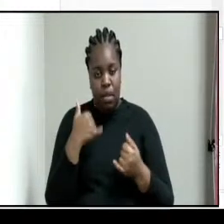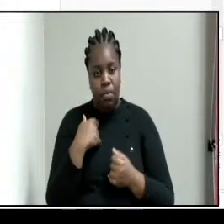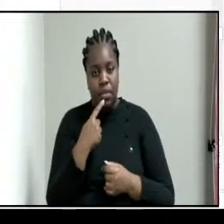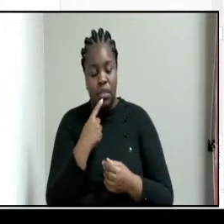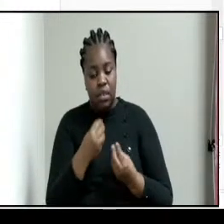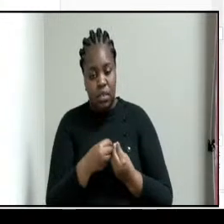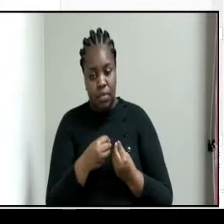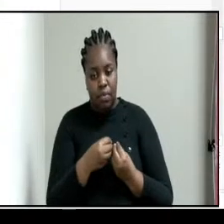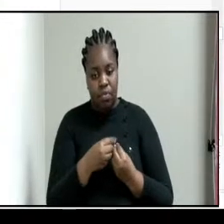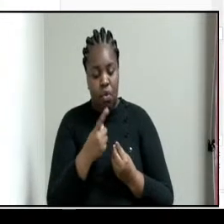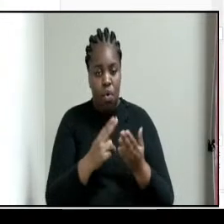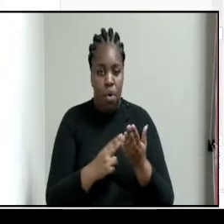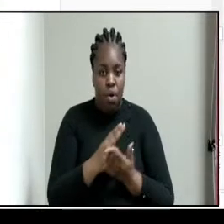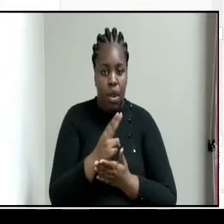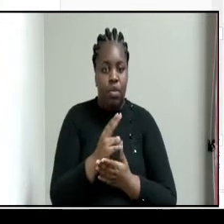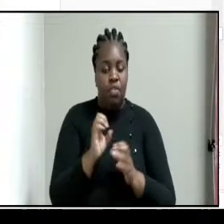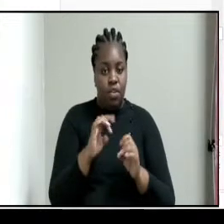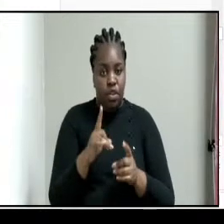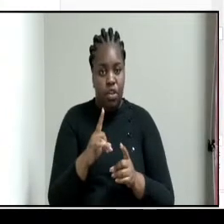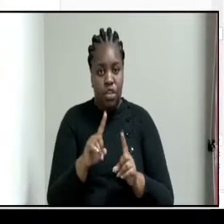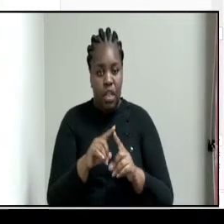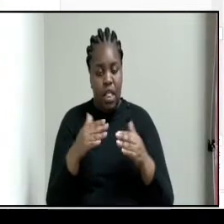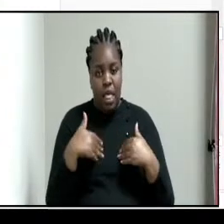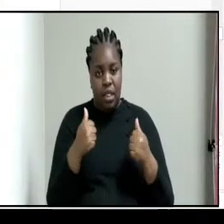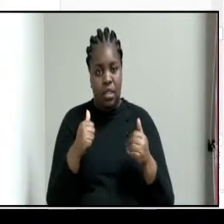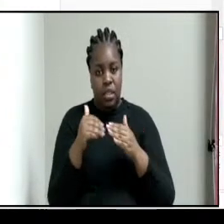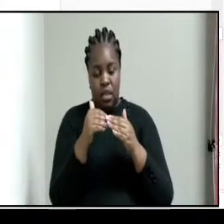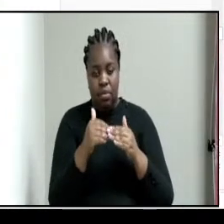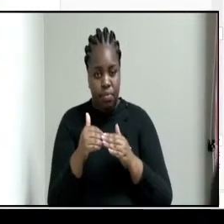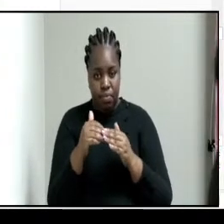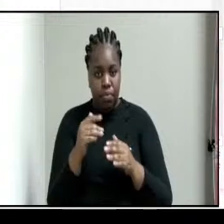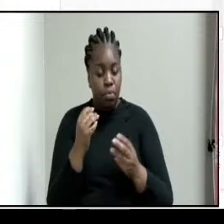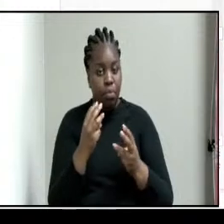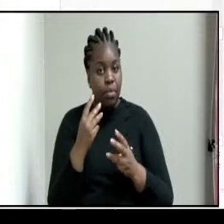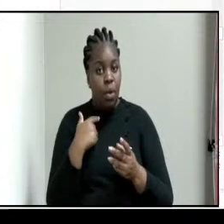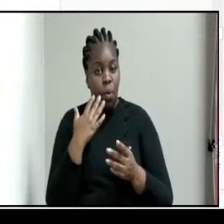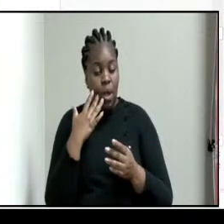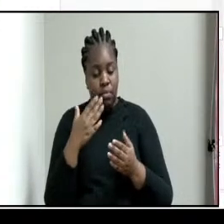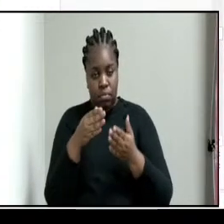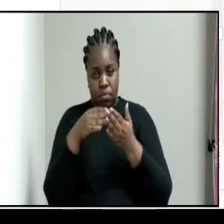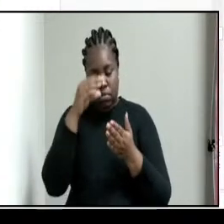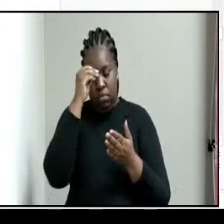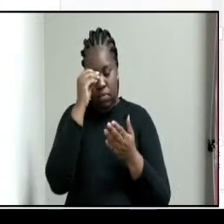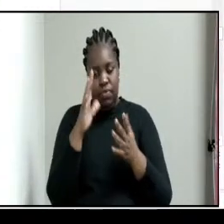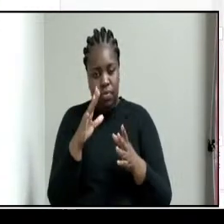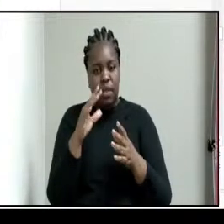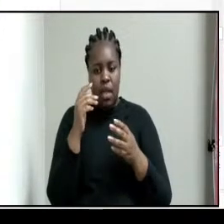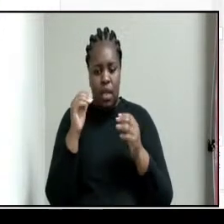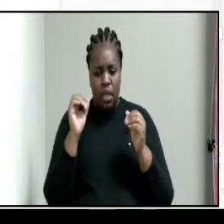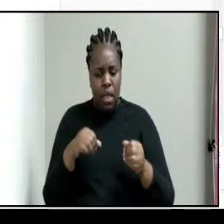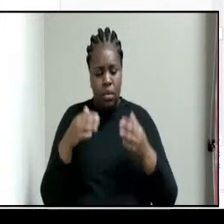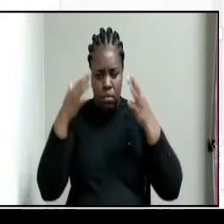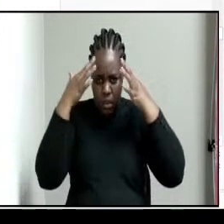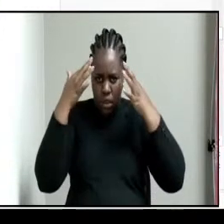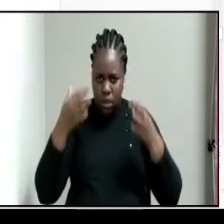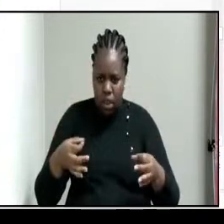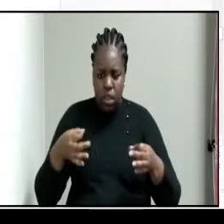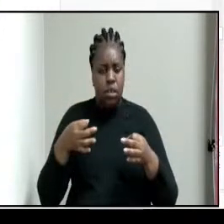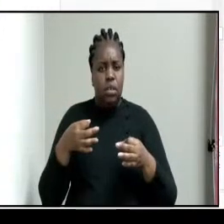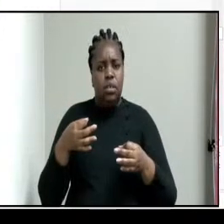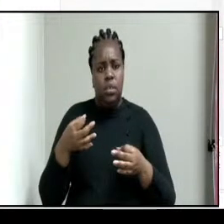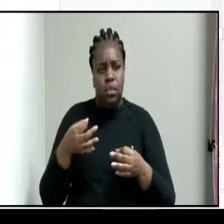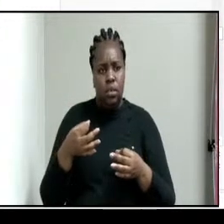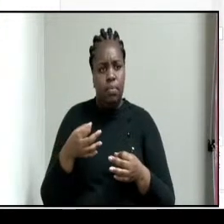especially under the right to education and healthcare. When people are educated, they are able to make informed decisions, they are able to earn an